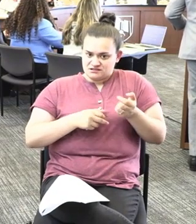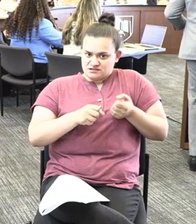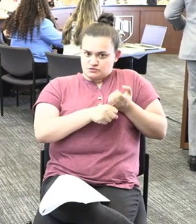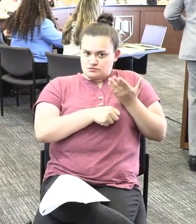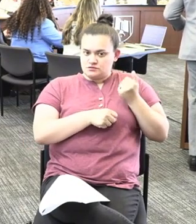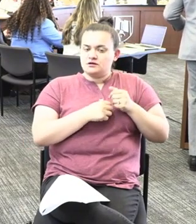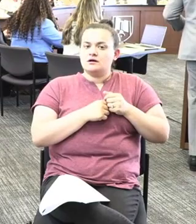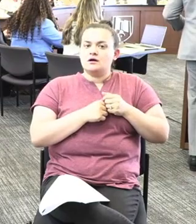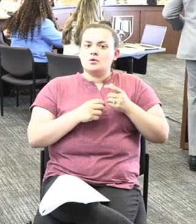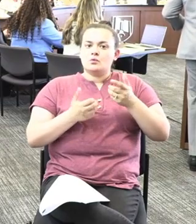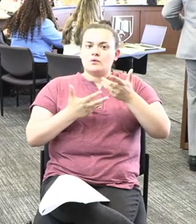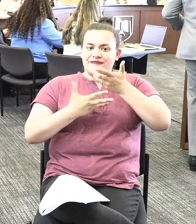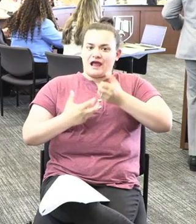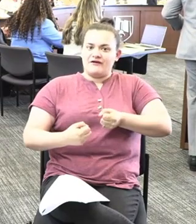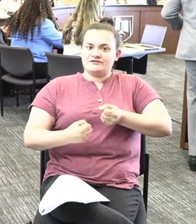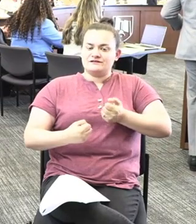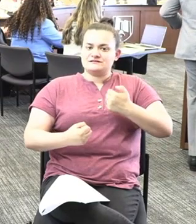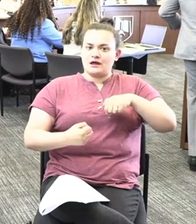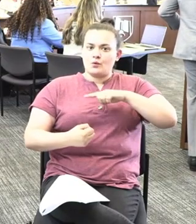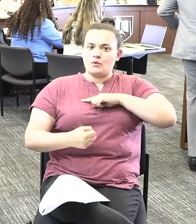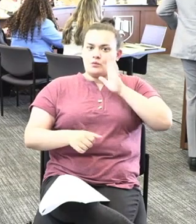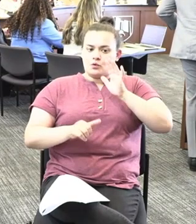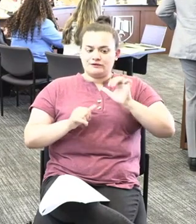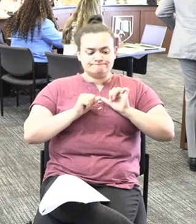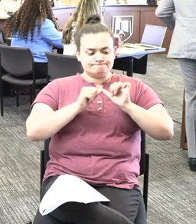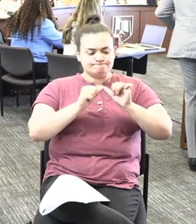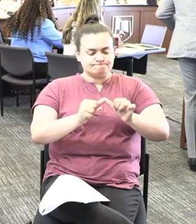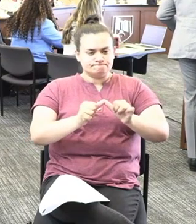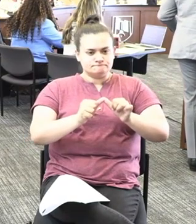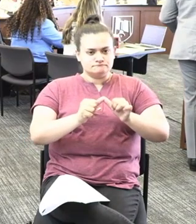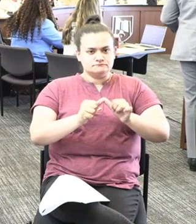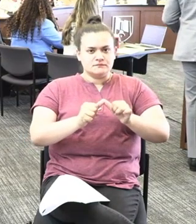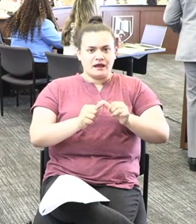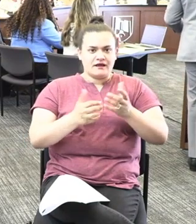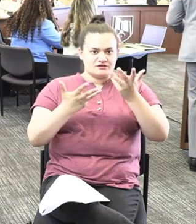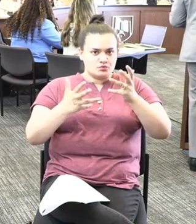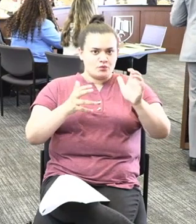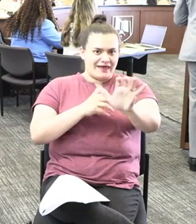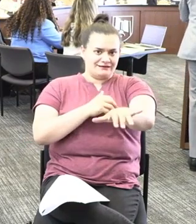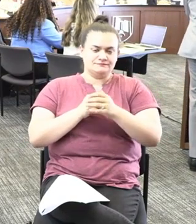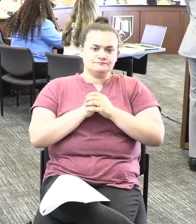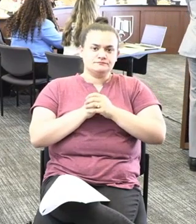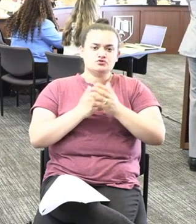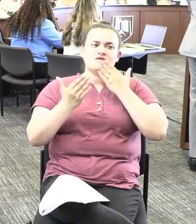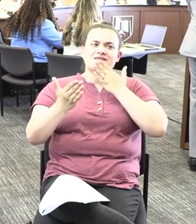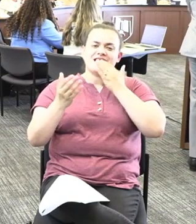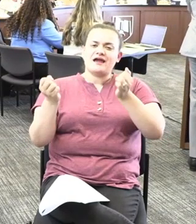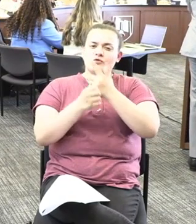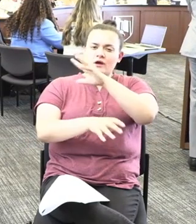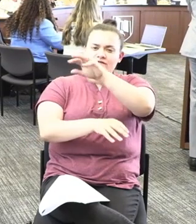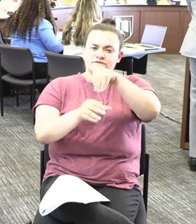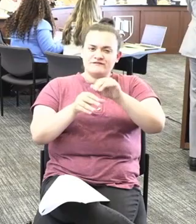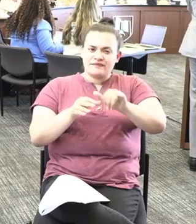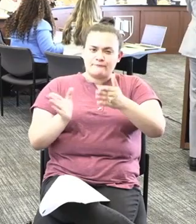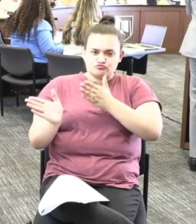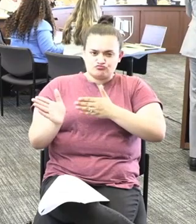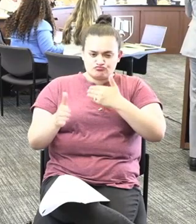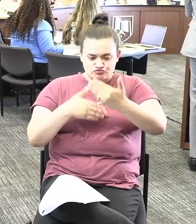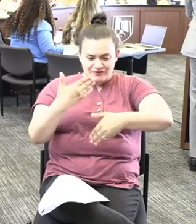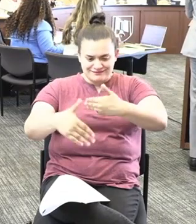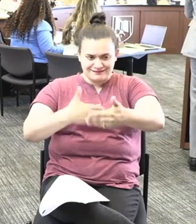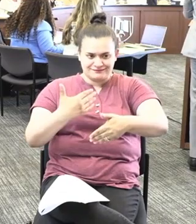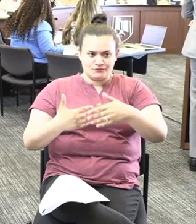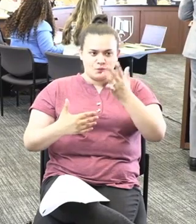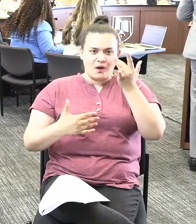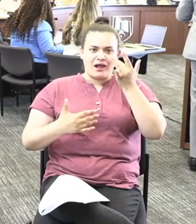with the confidence that we would stay on track and get that done. So I just want to thank everybody that has been involved in that process, because